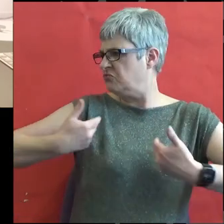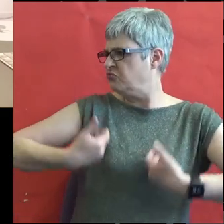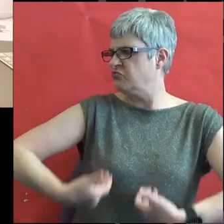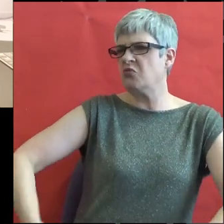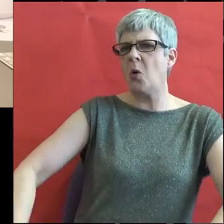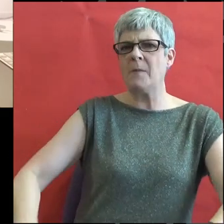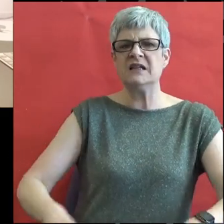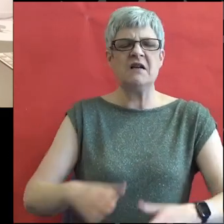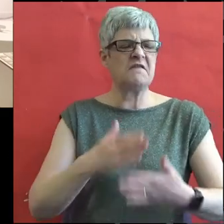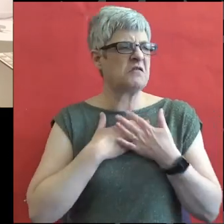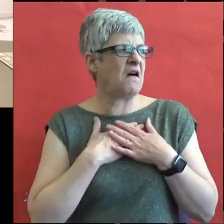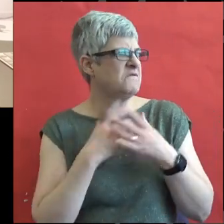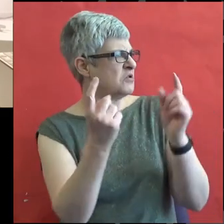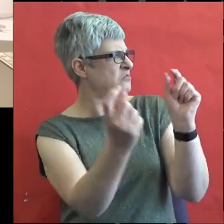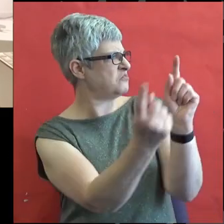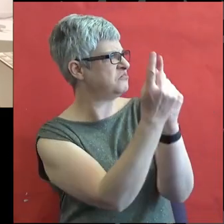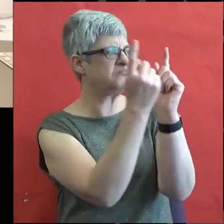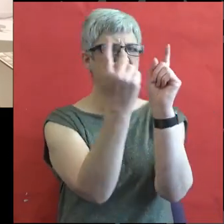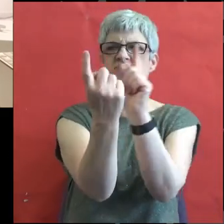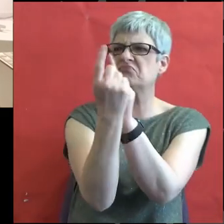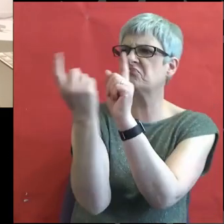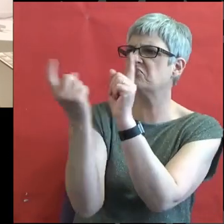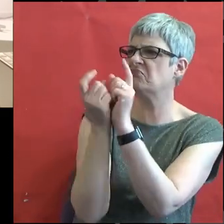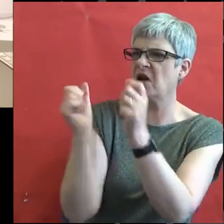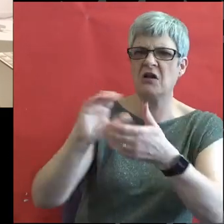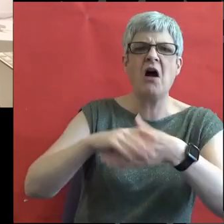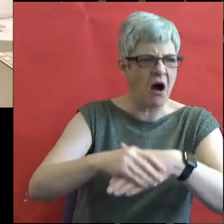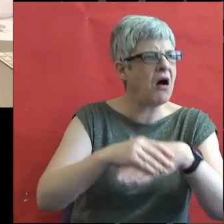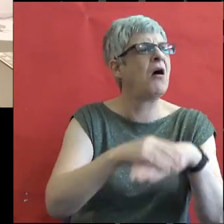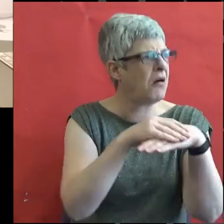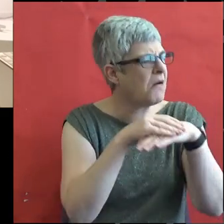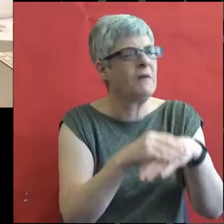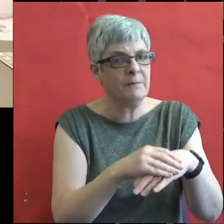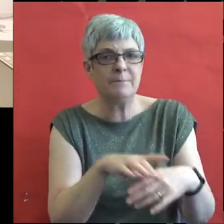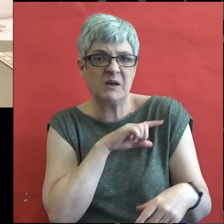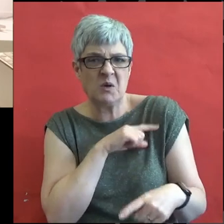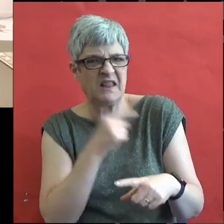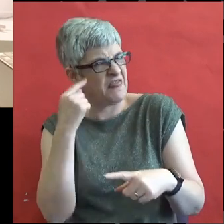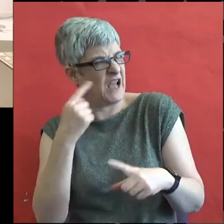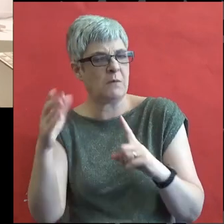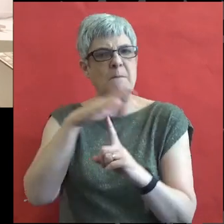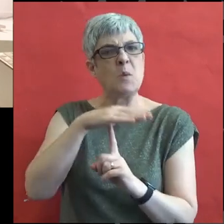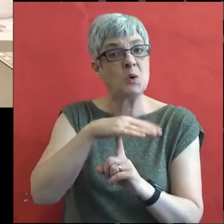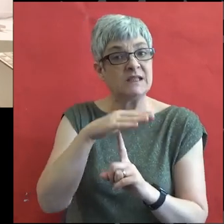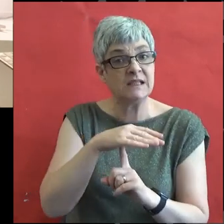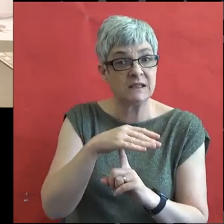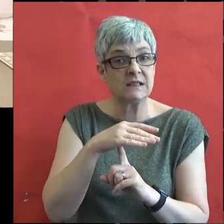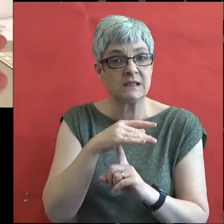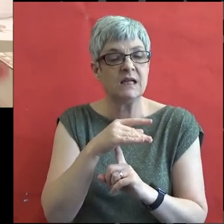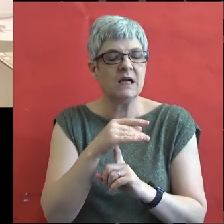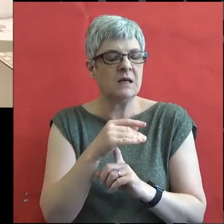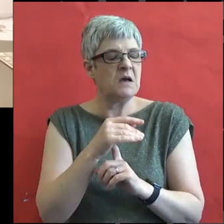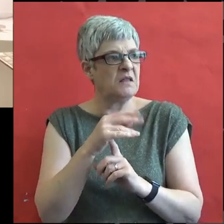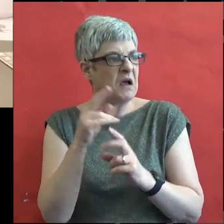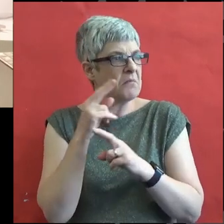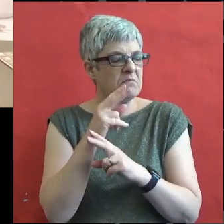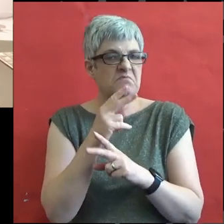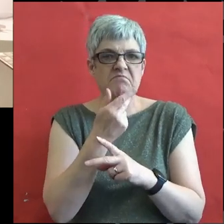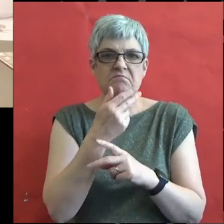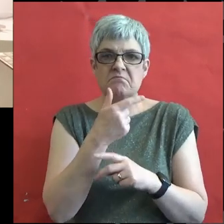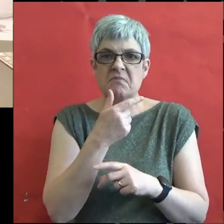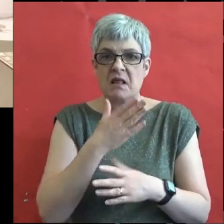love greeting and meeting people like they're very important in the marketplaces and in public arenas. They like to be seen, in other